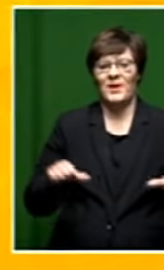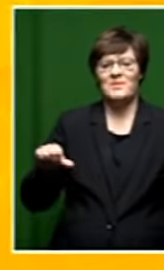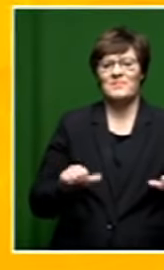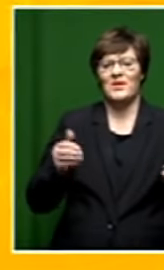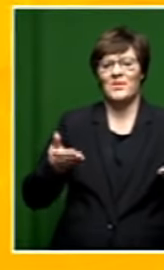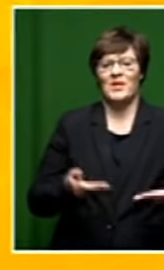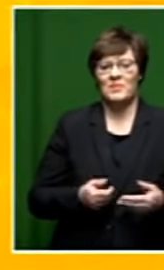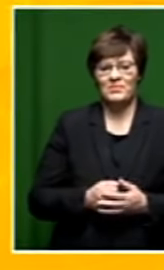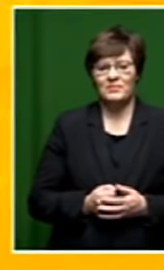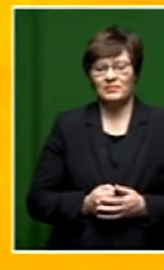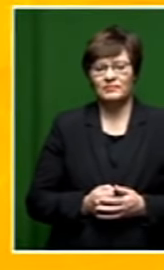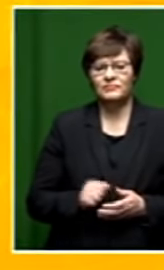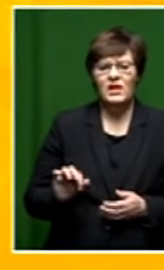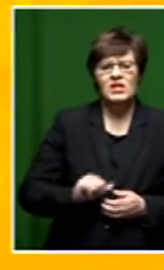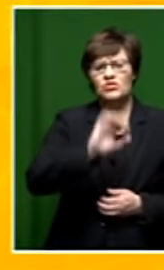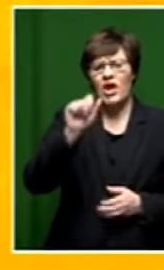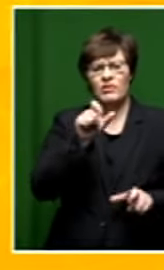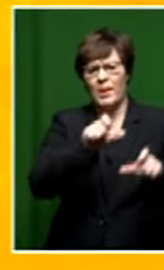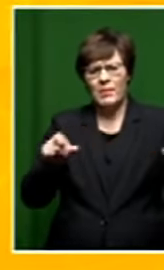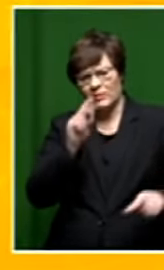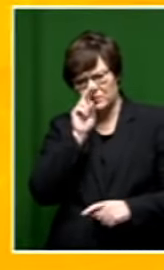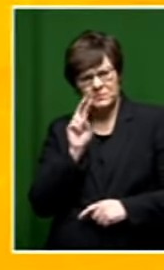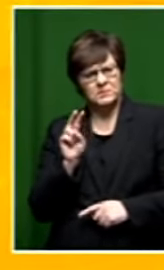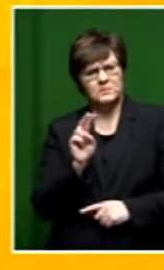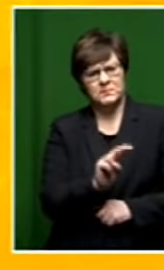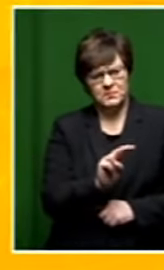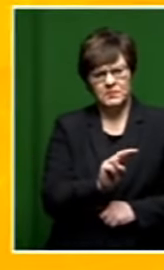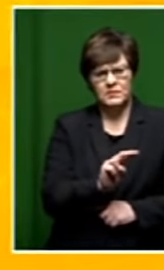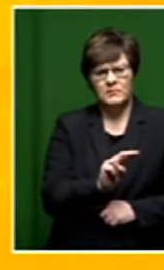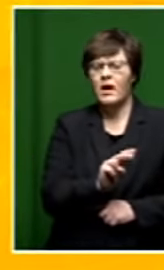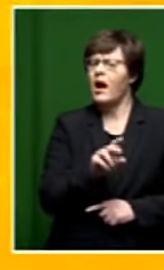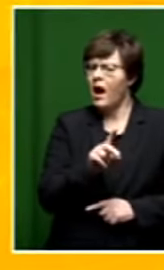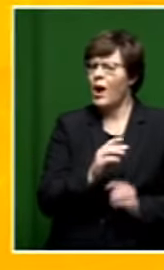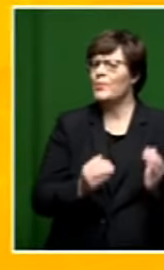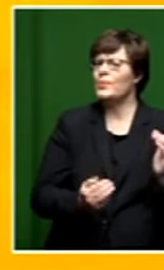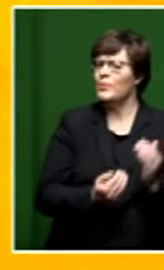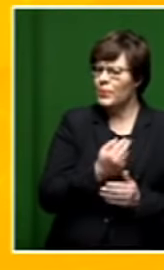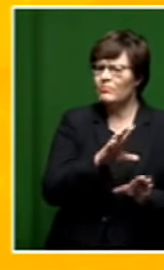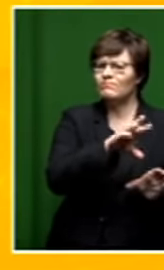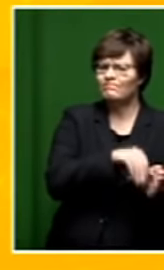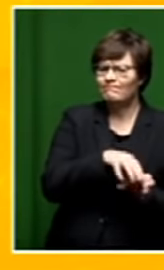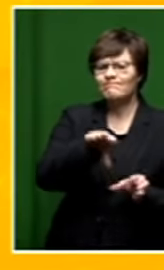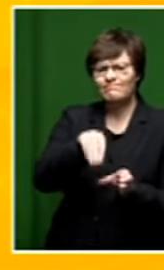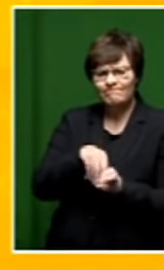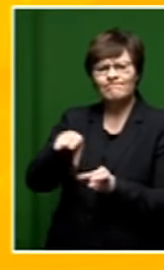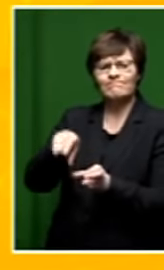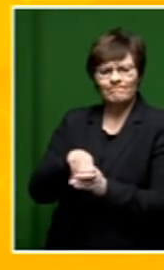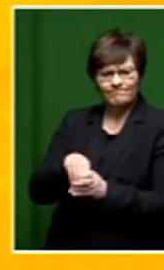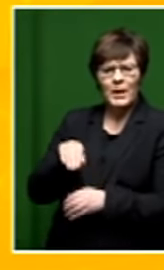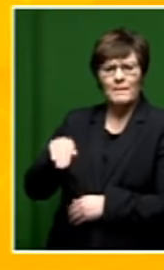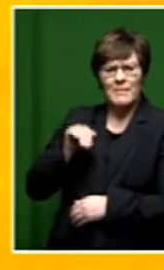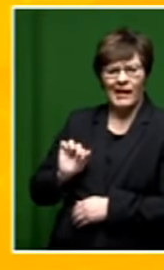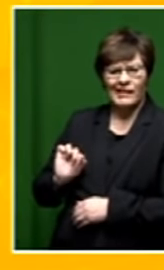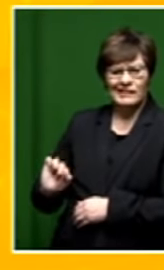Welcome back. Now, South Africans may have noticed that there have been a number of new players that have come in on the banking sector side